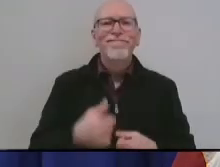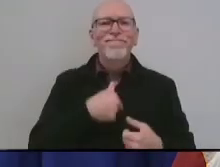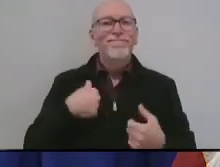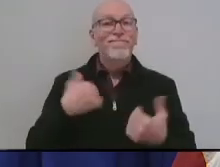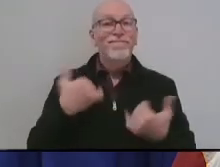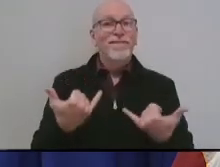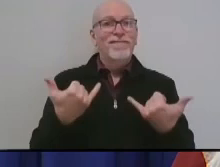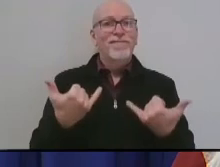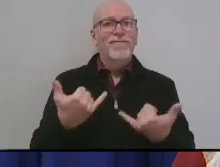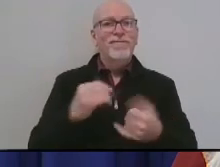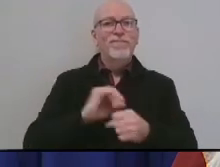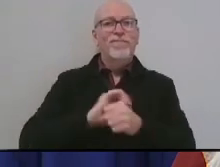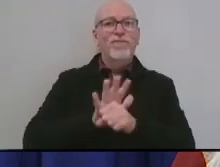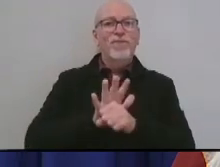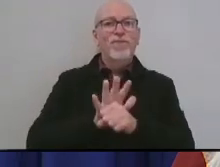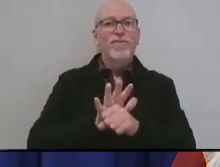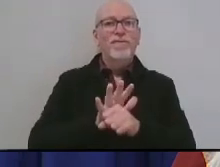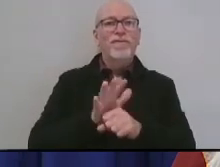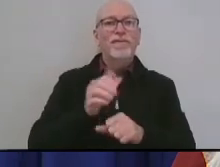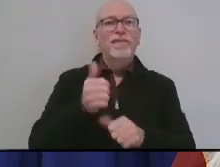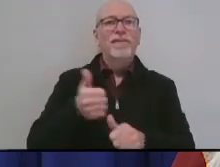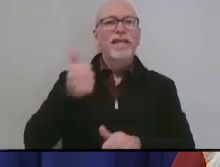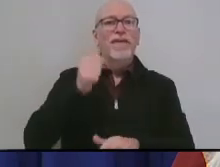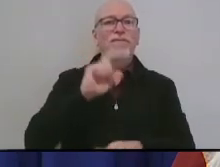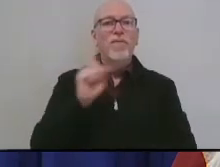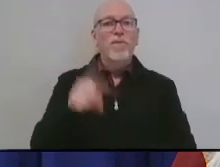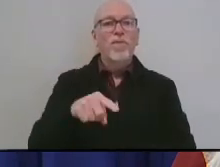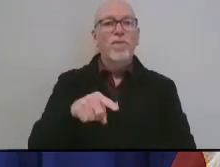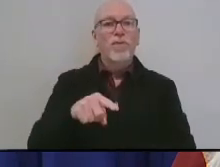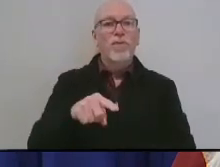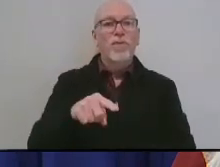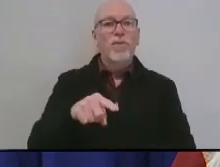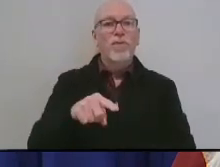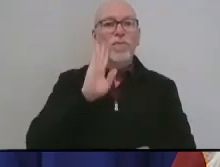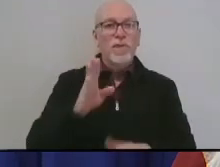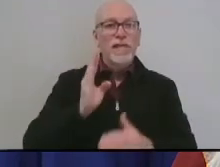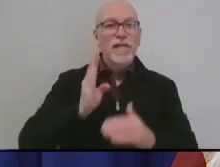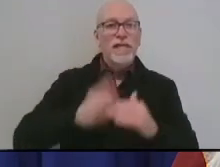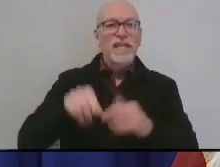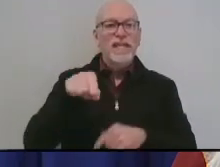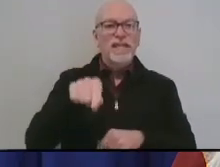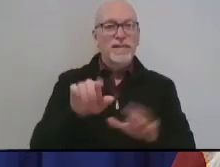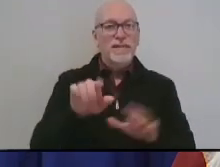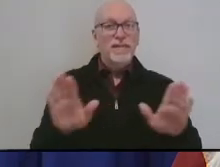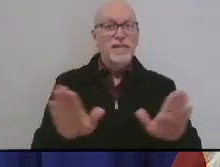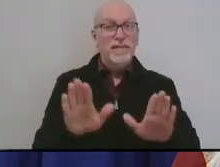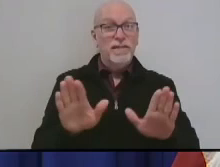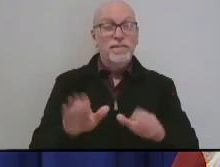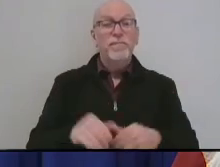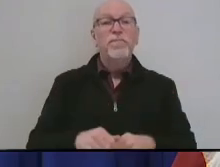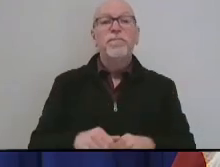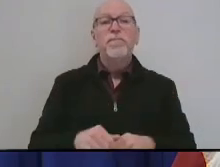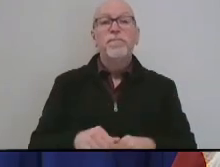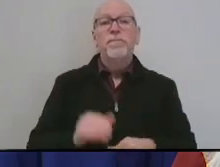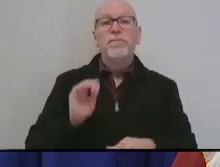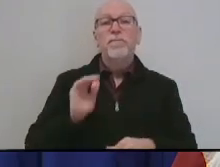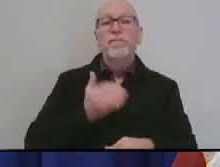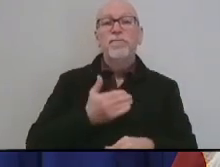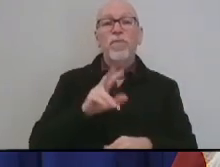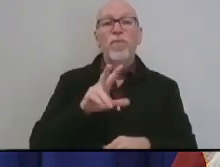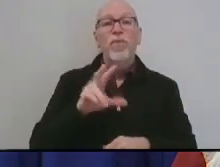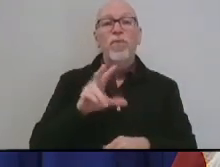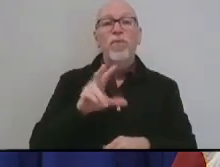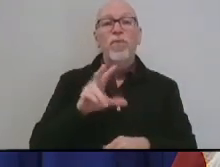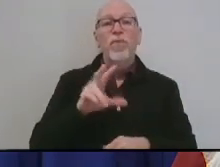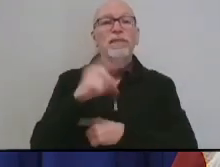COVID executive order will expire this Sunday, and our 30-day public health emergency